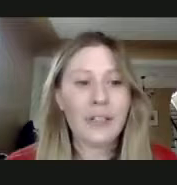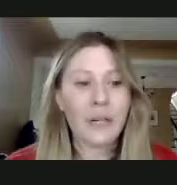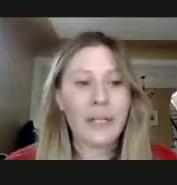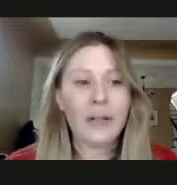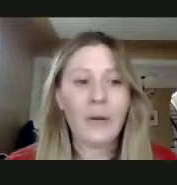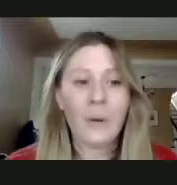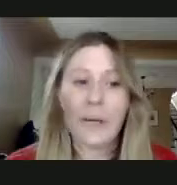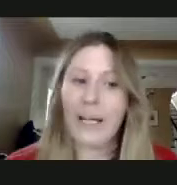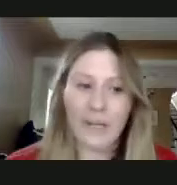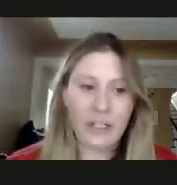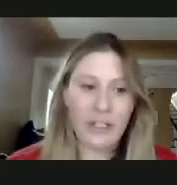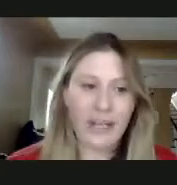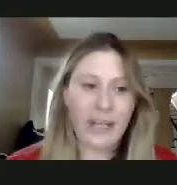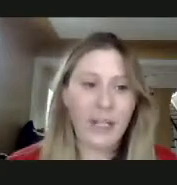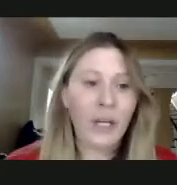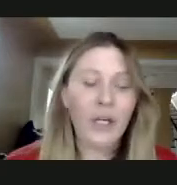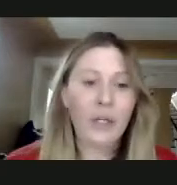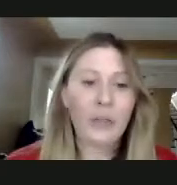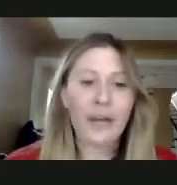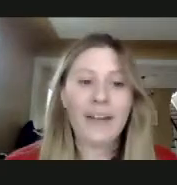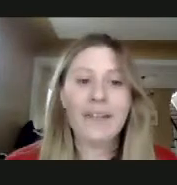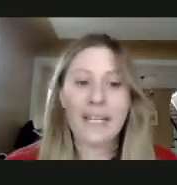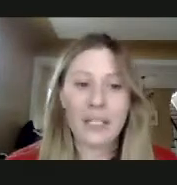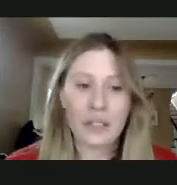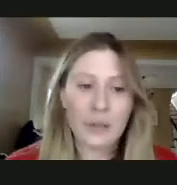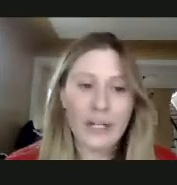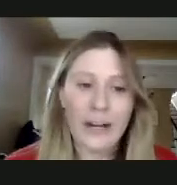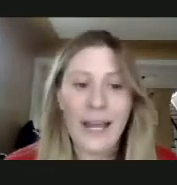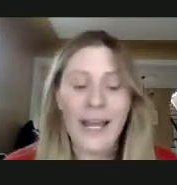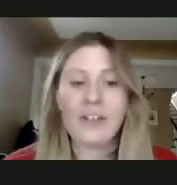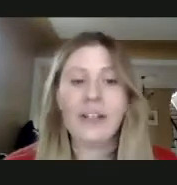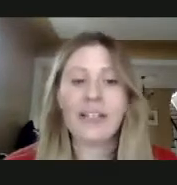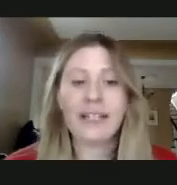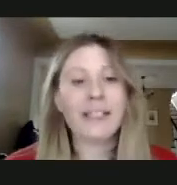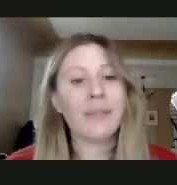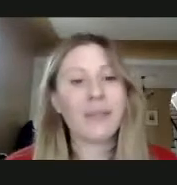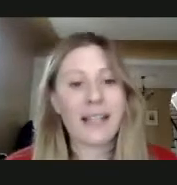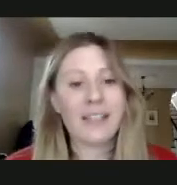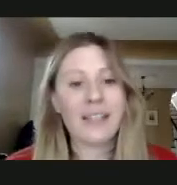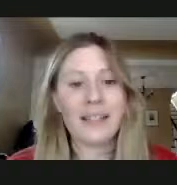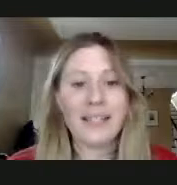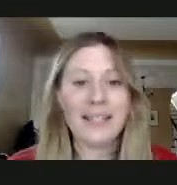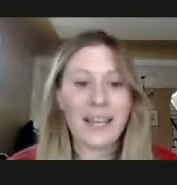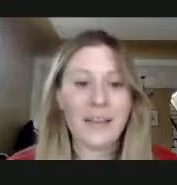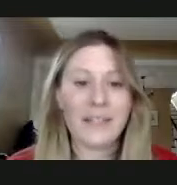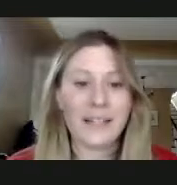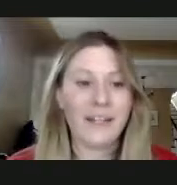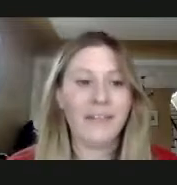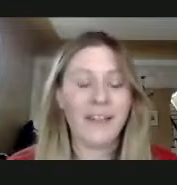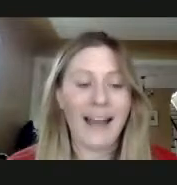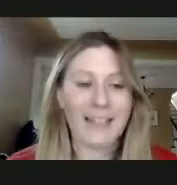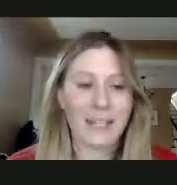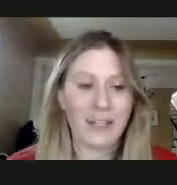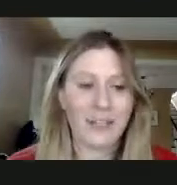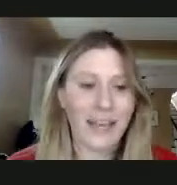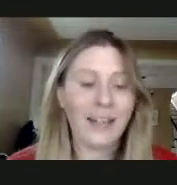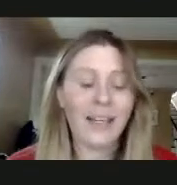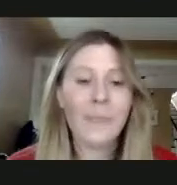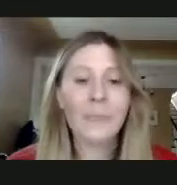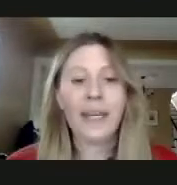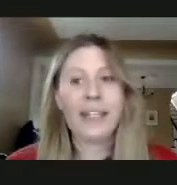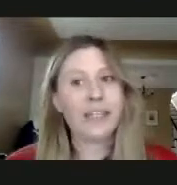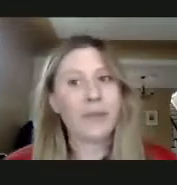in Detroit or in Michigan, who drives a Detroiter age 60 plus to the TCF Center vaccination